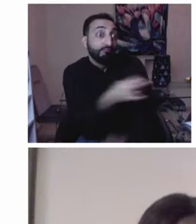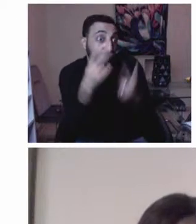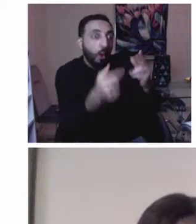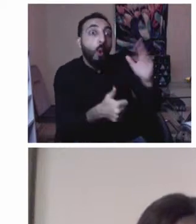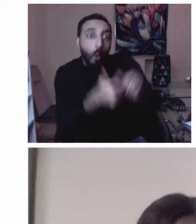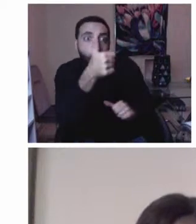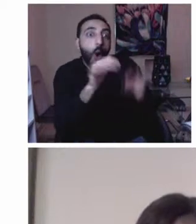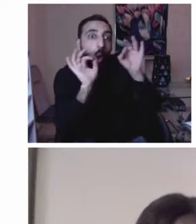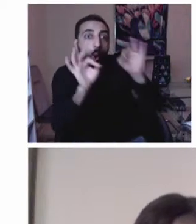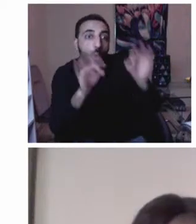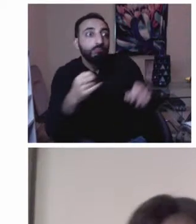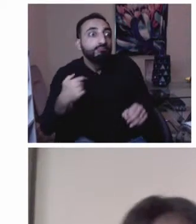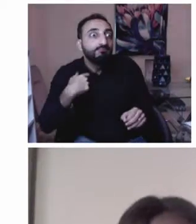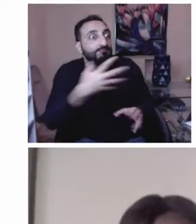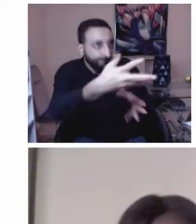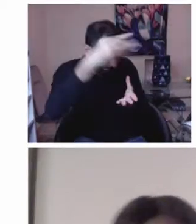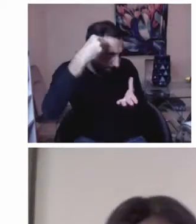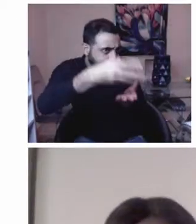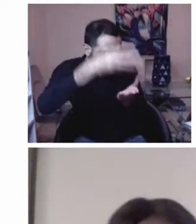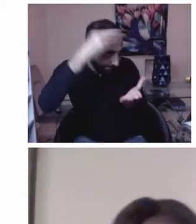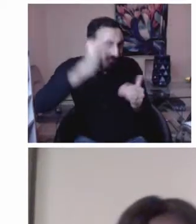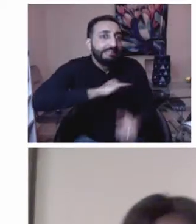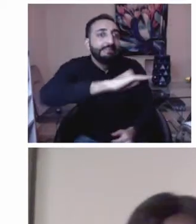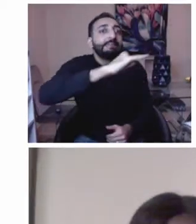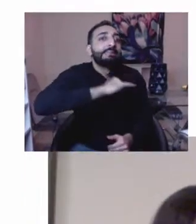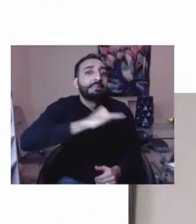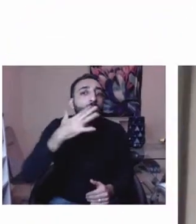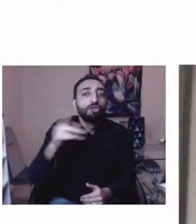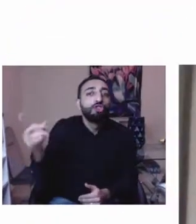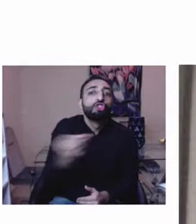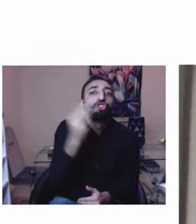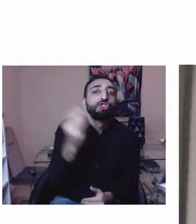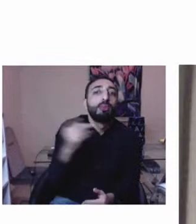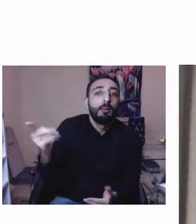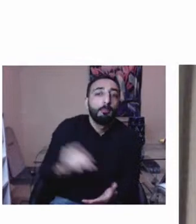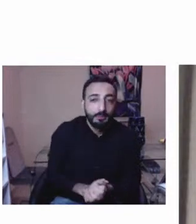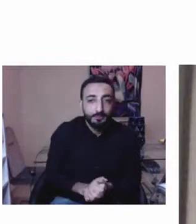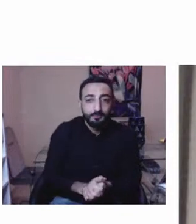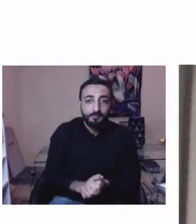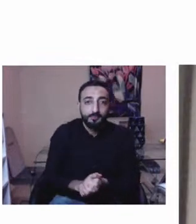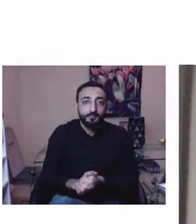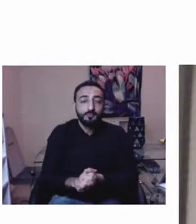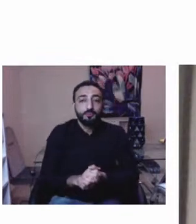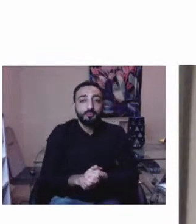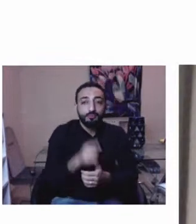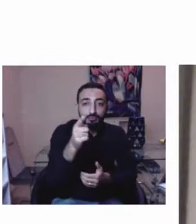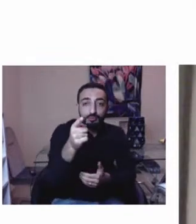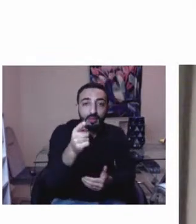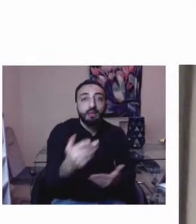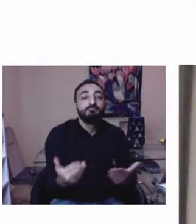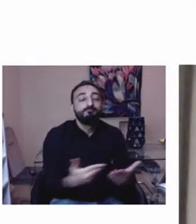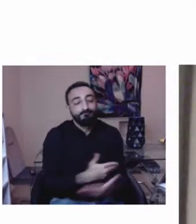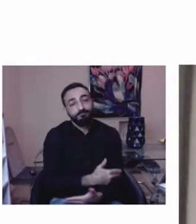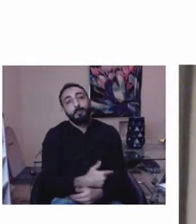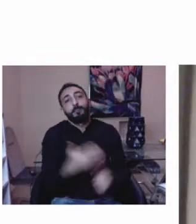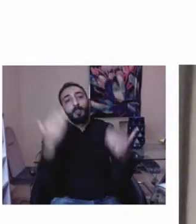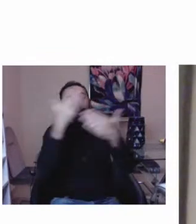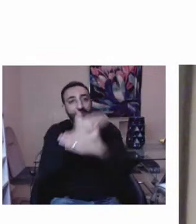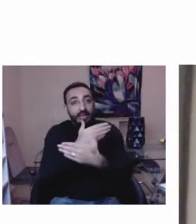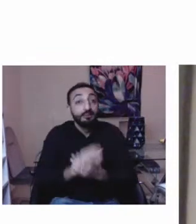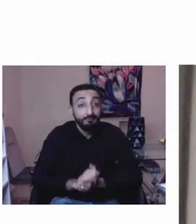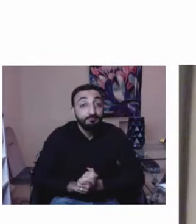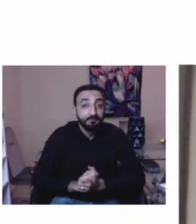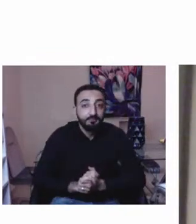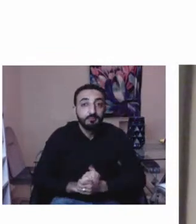yours. Okay, thank you very much for having me. Good evening, everybody. Okay, during the interventions,